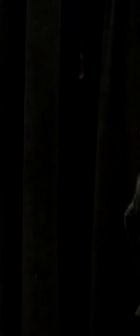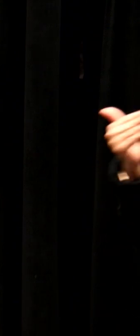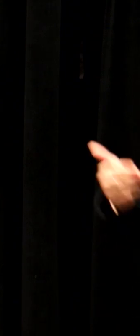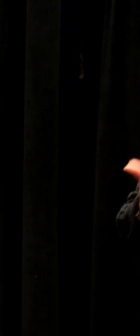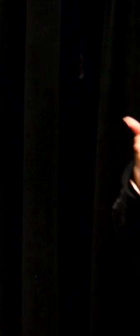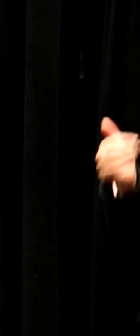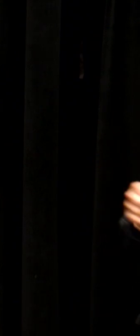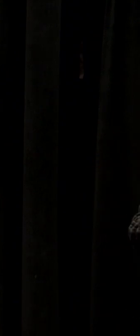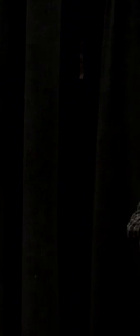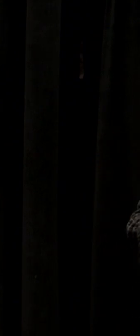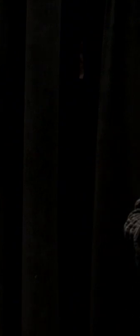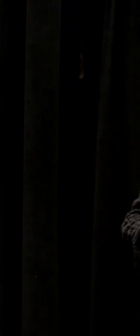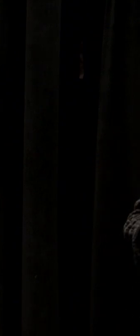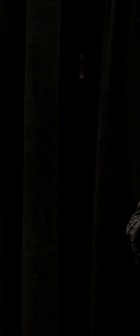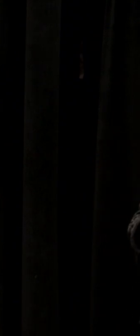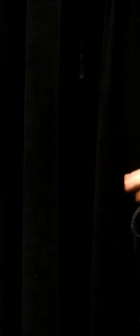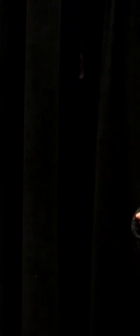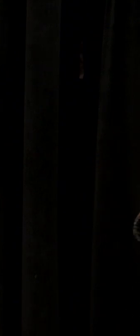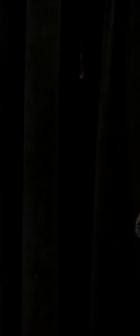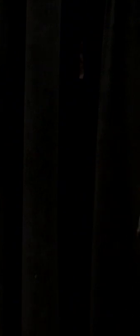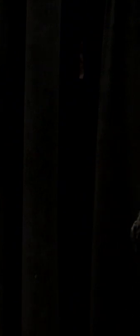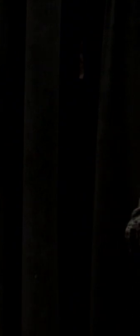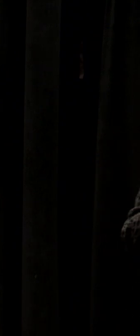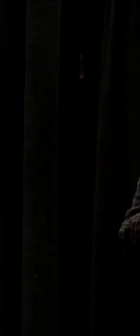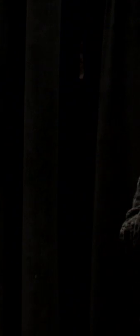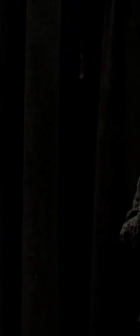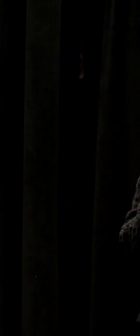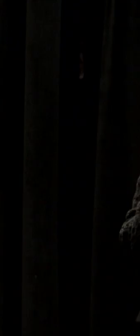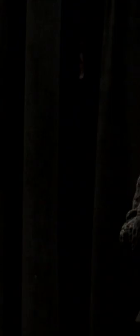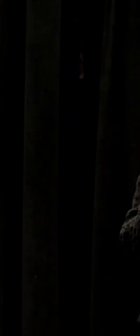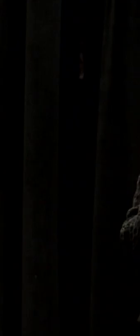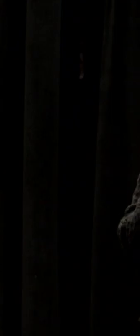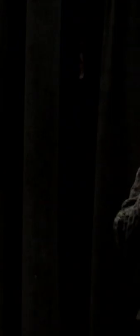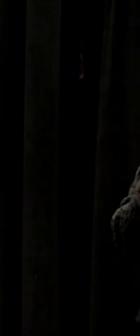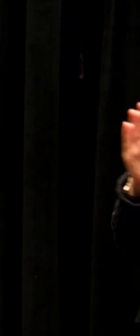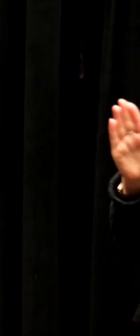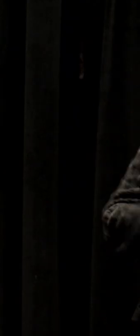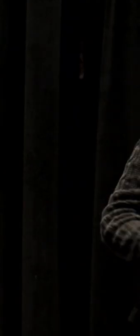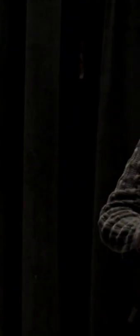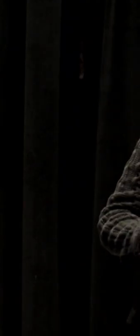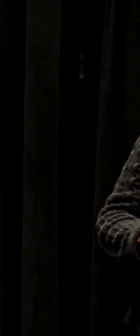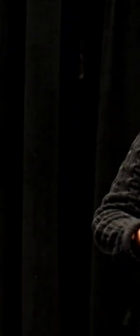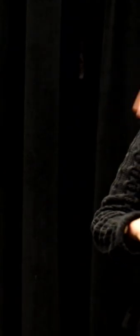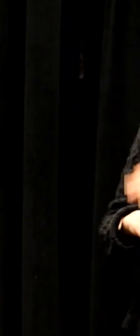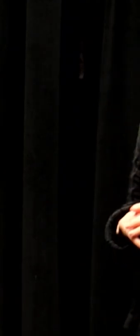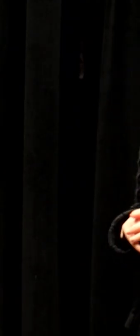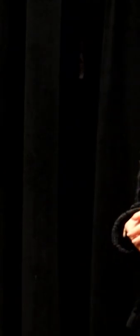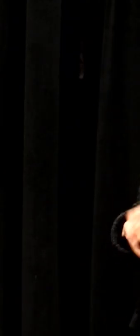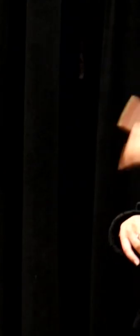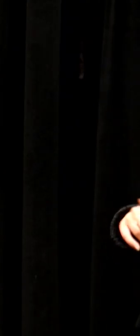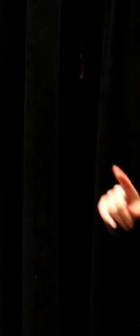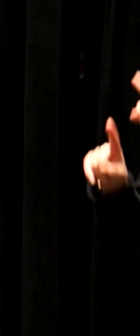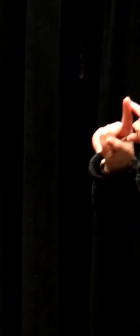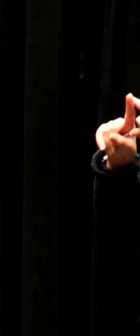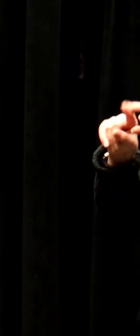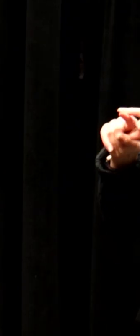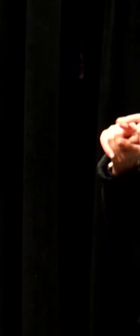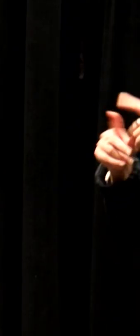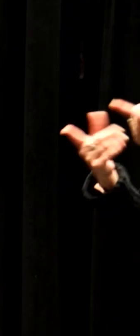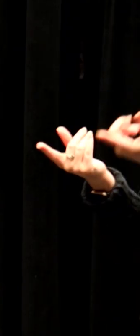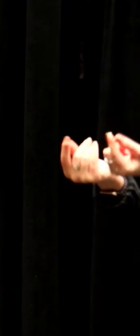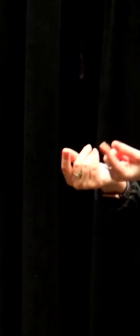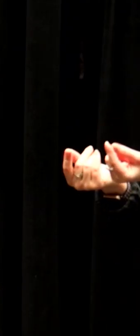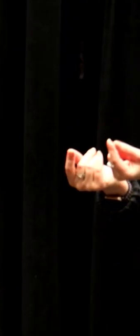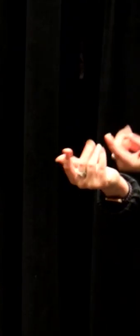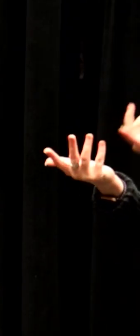that I was highly impressed. He went on to do some amazing stuff. I think it just depends on what you're doing, why you're